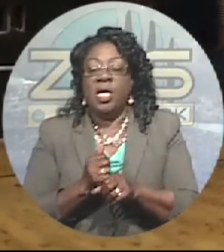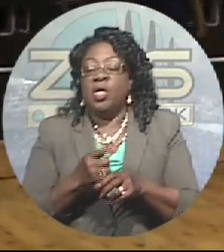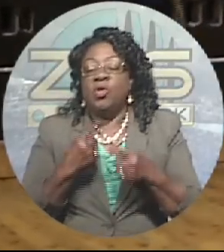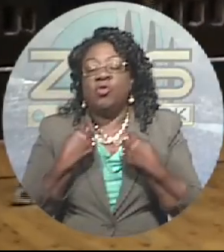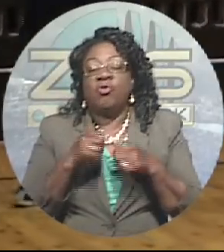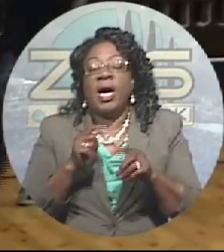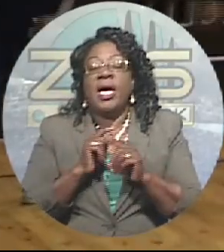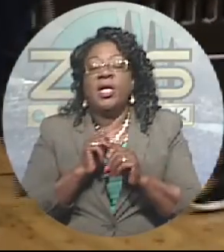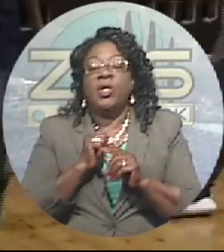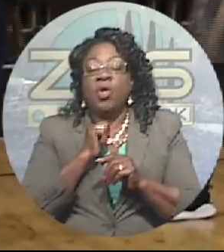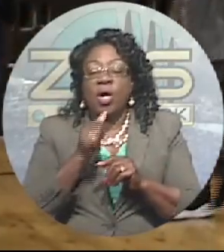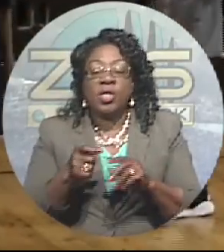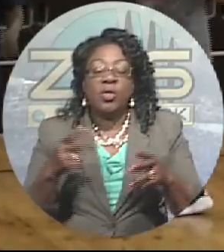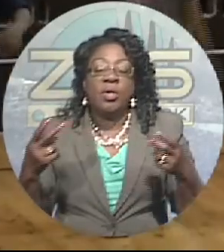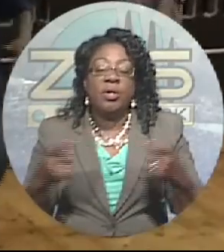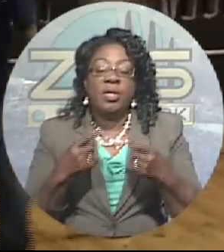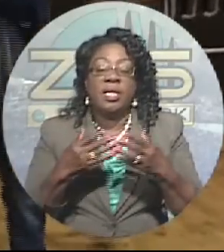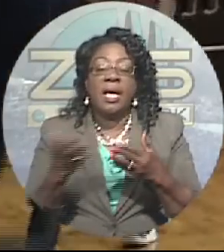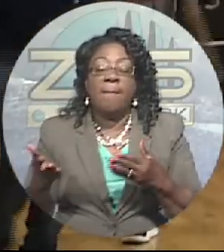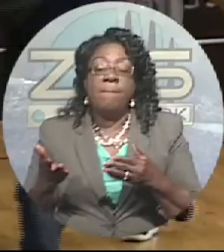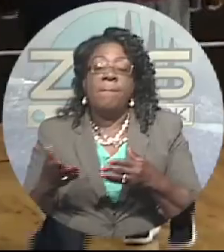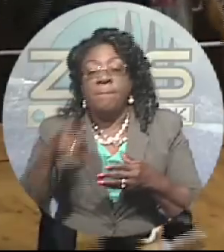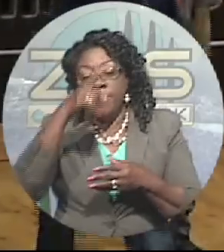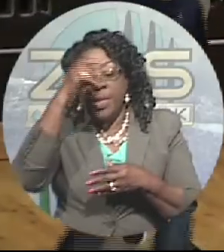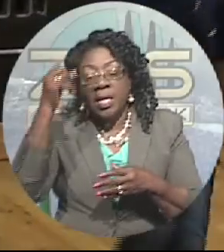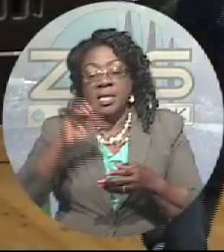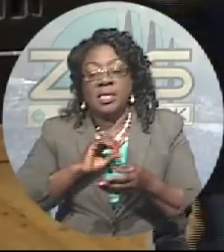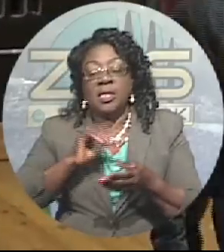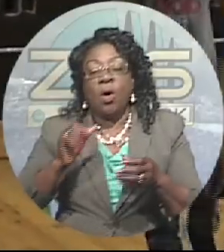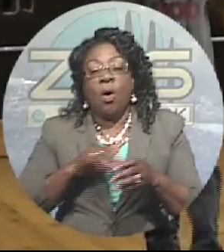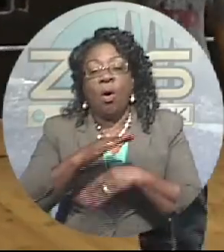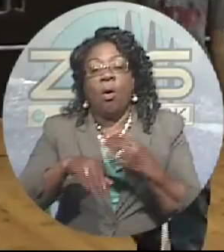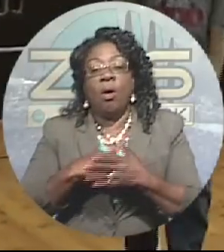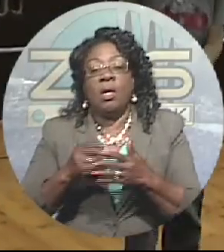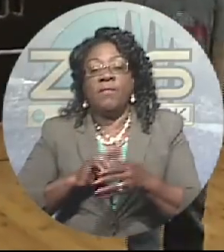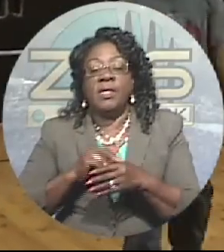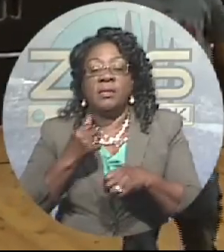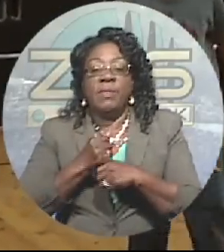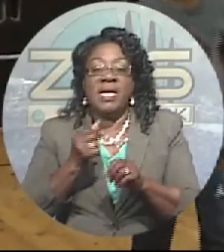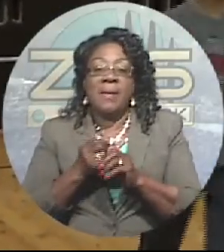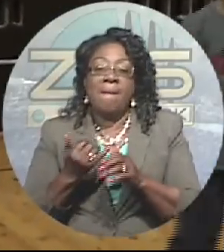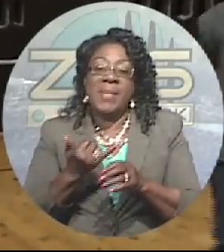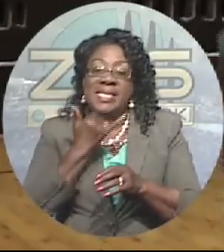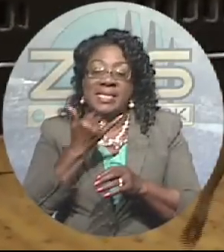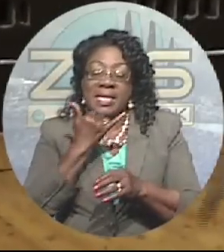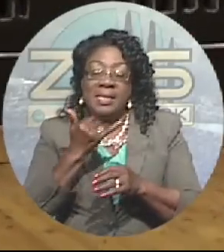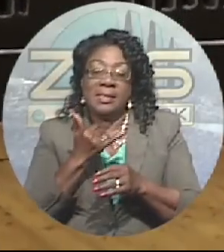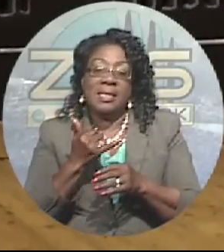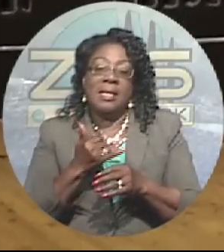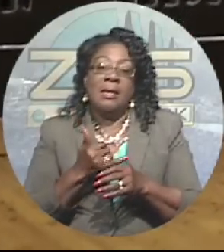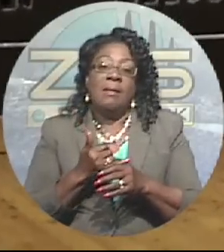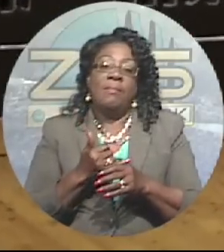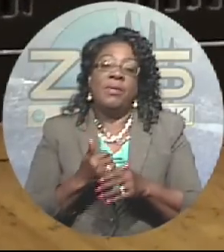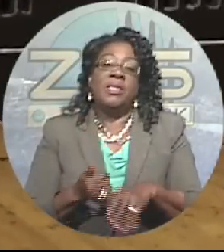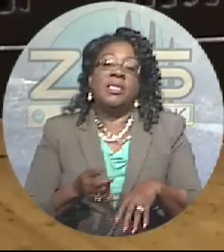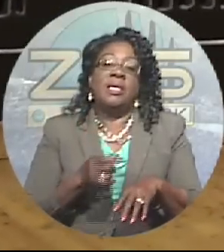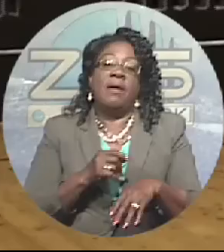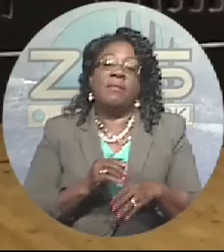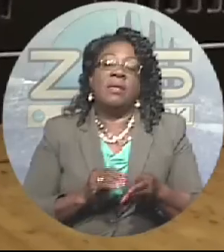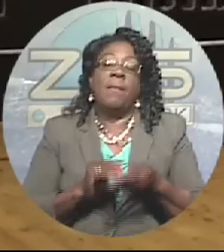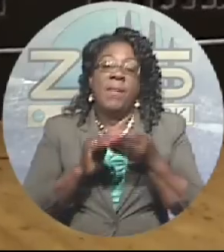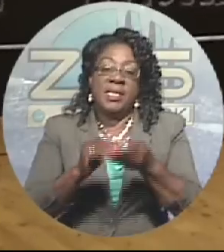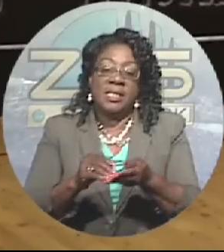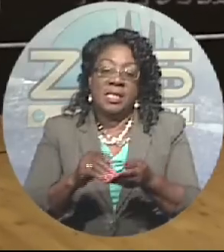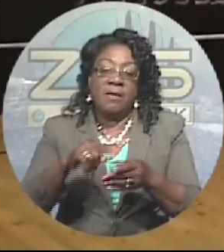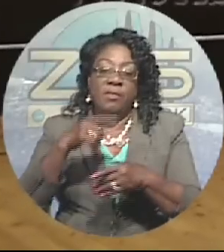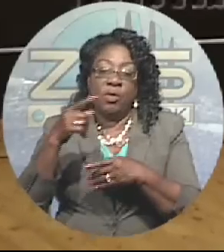all of us make mistakes in our lives, and somehow, someway we've got to get the message to these young people about the way they handle stuff without